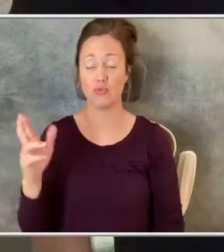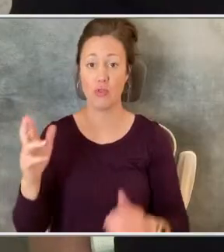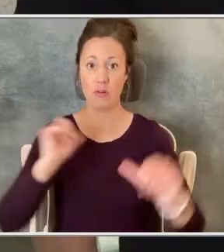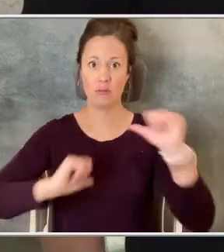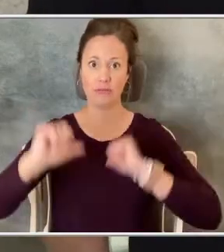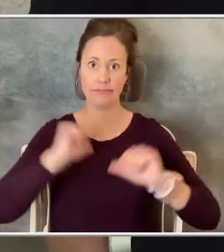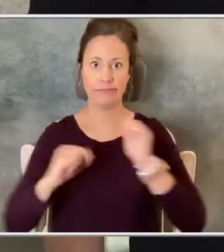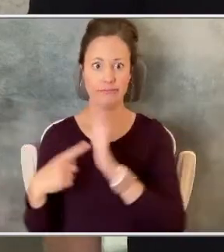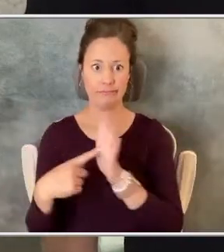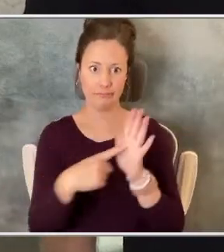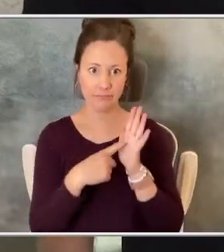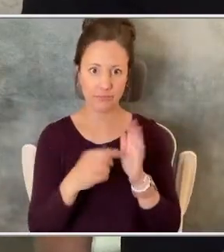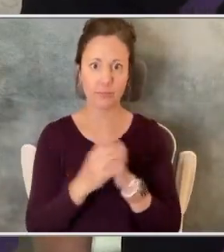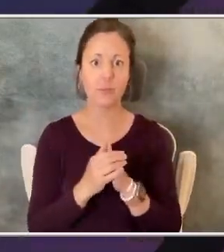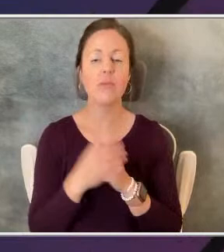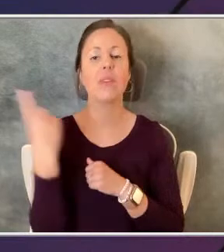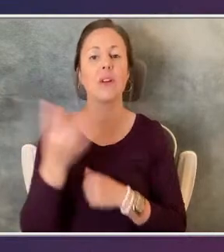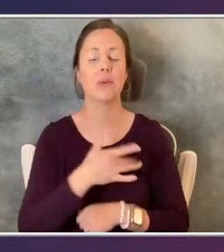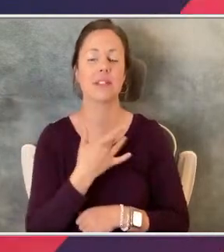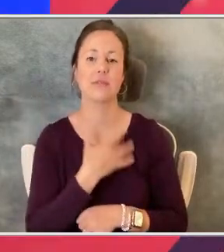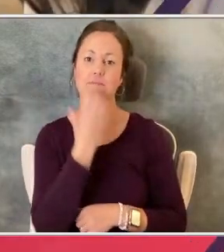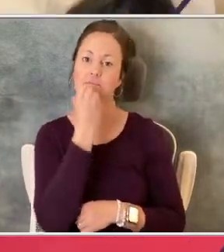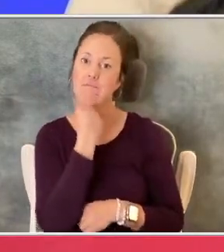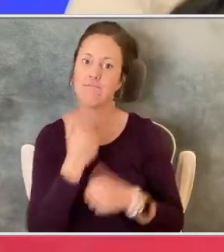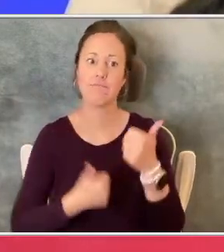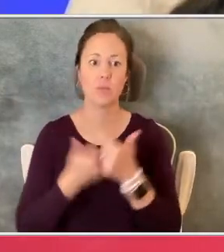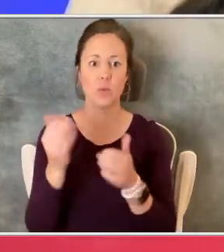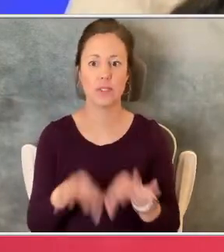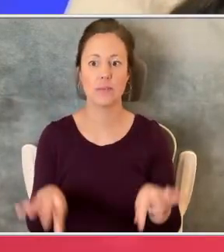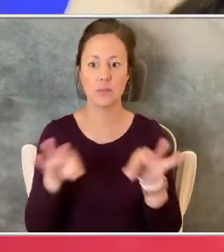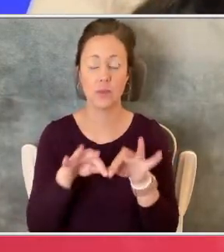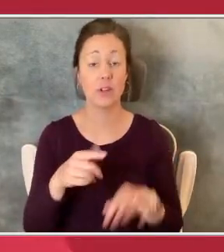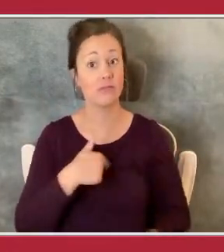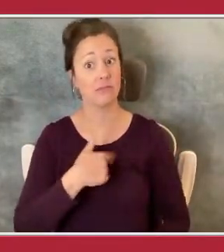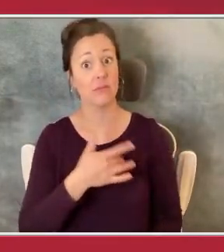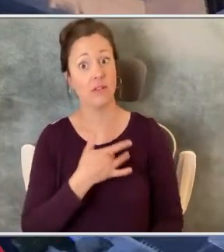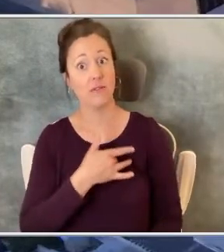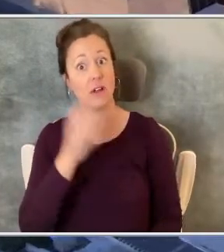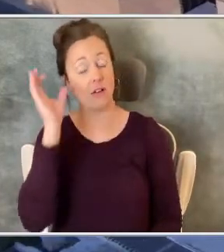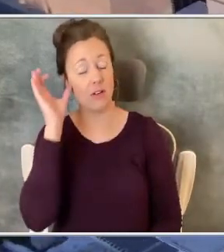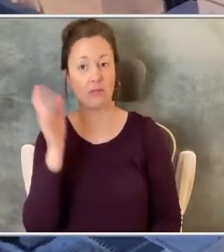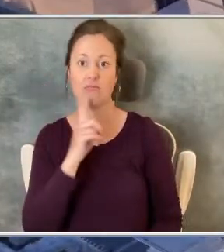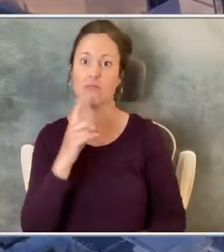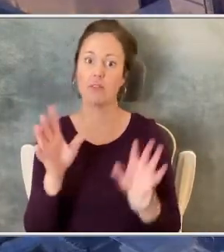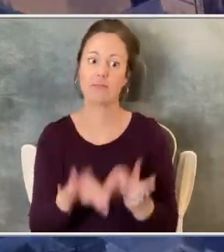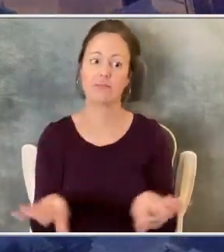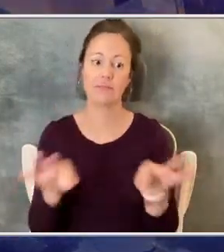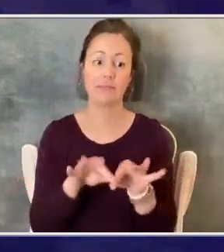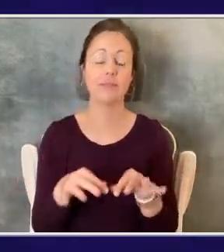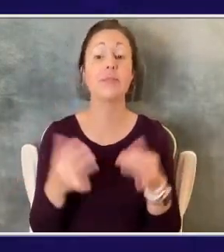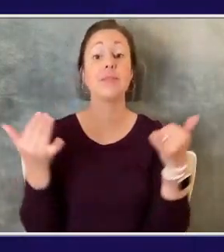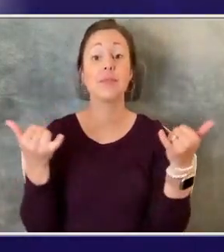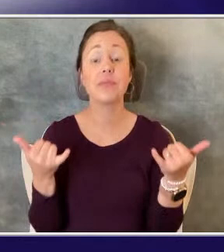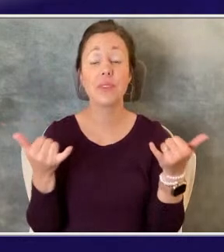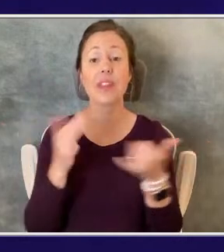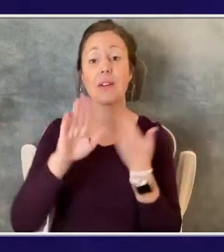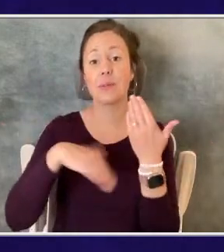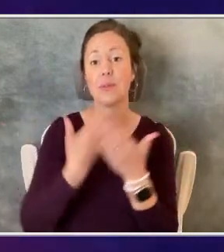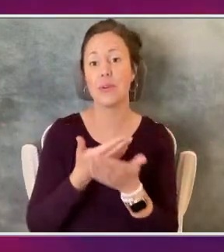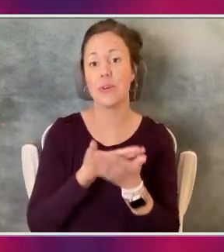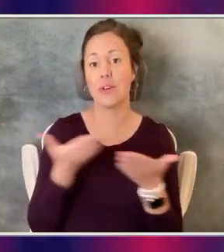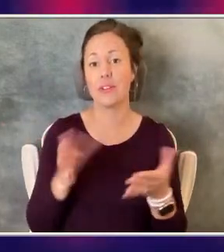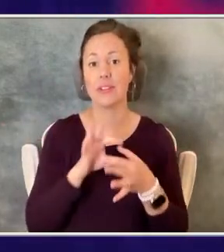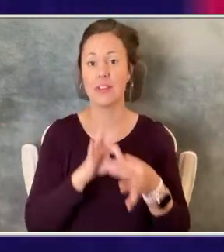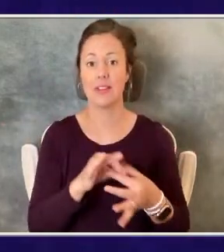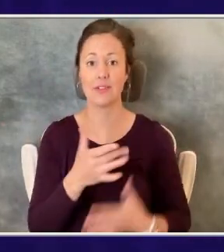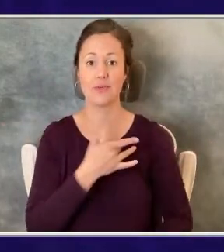most important patient on the planet. I felt heard, and that was really big. This is All Things Heart.